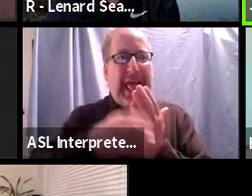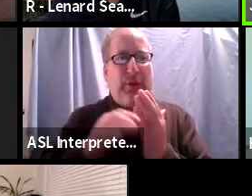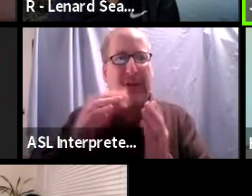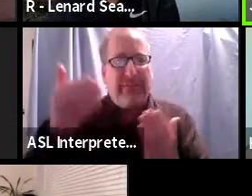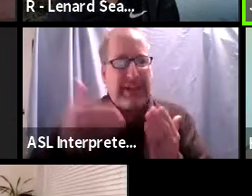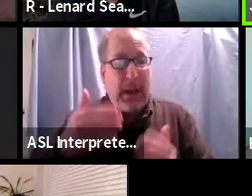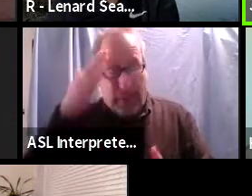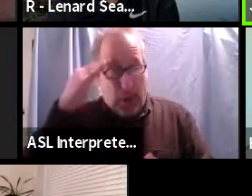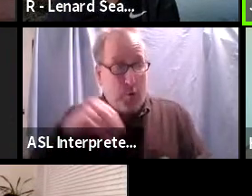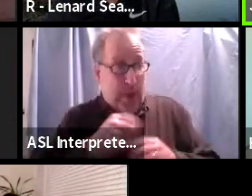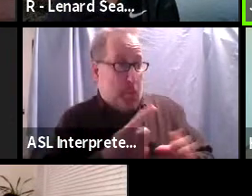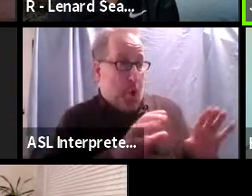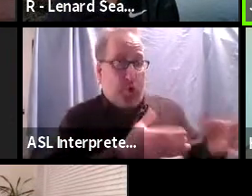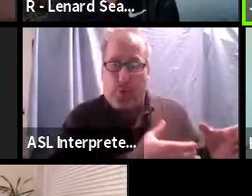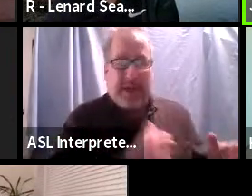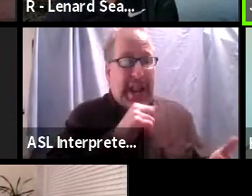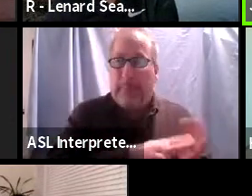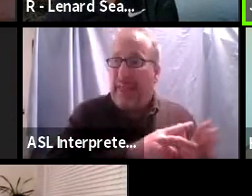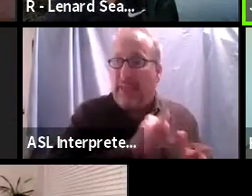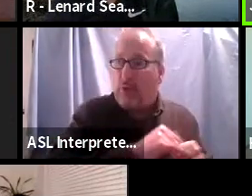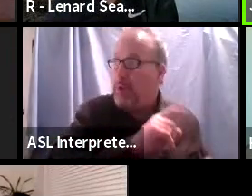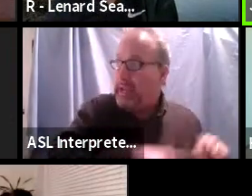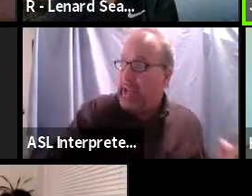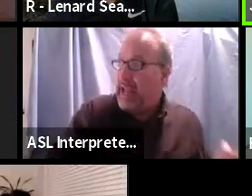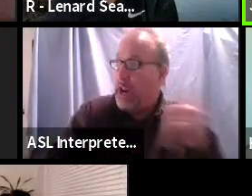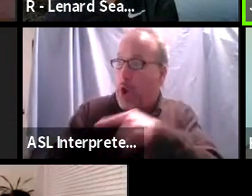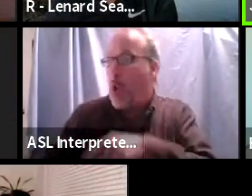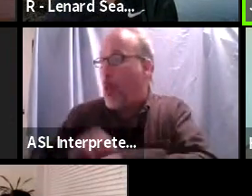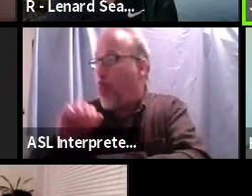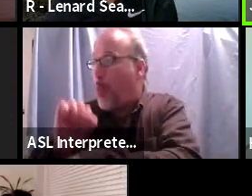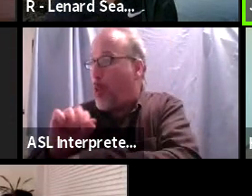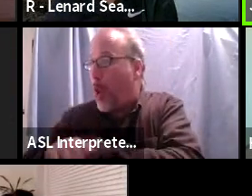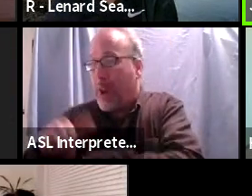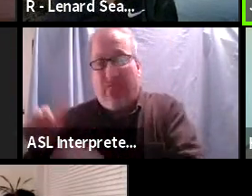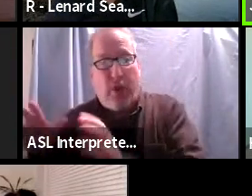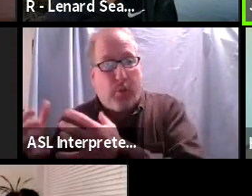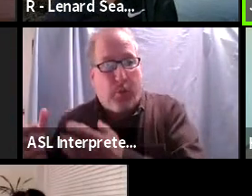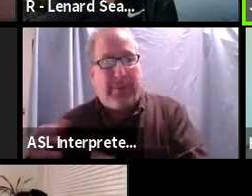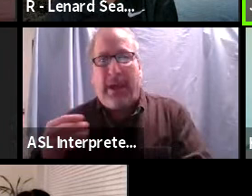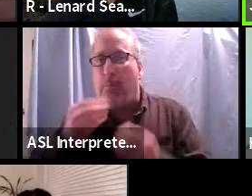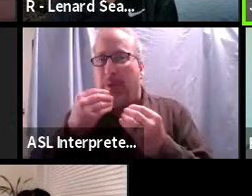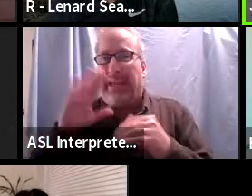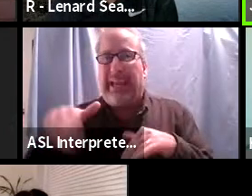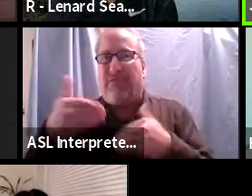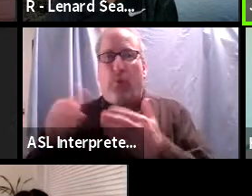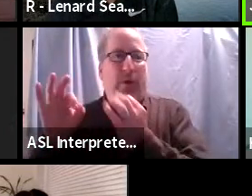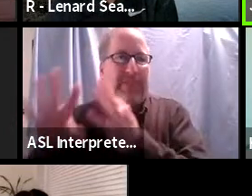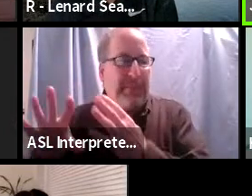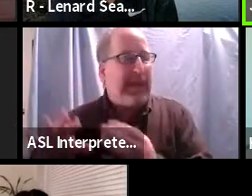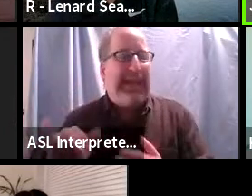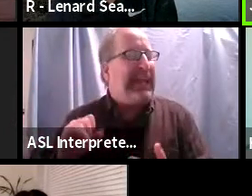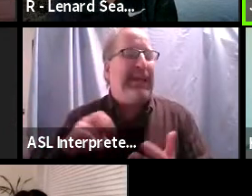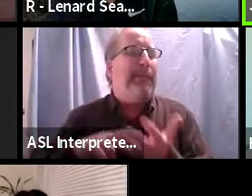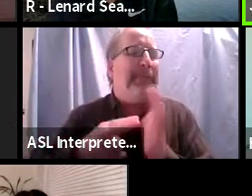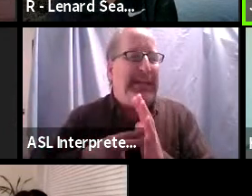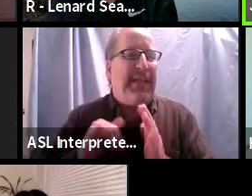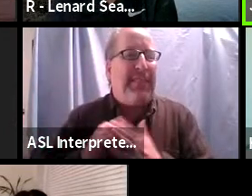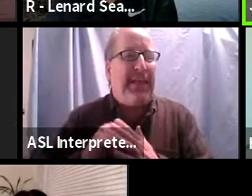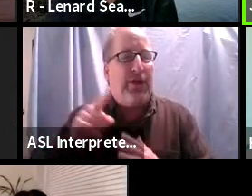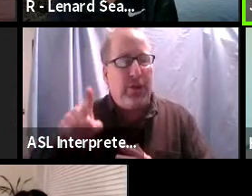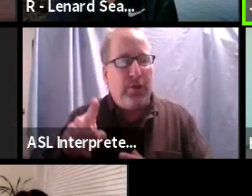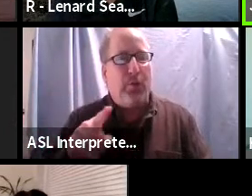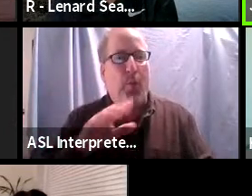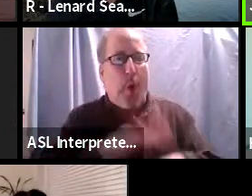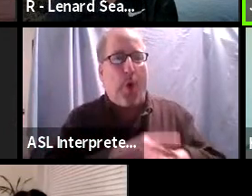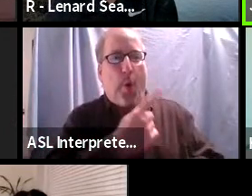and not the other doesn't mean you now can never work on the trees or provide your input. That just means that you provided input on one thing